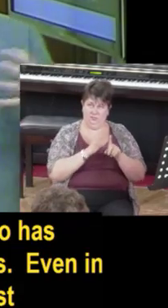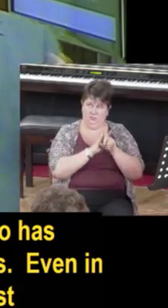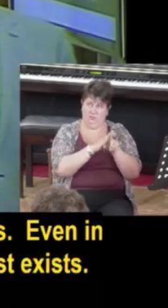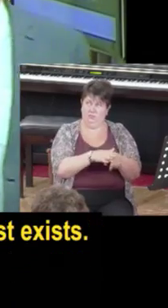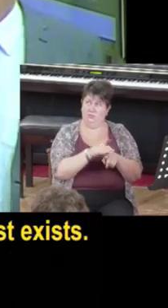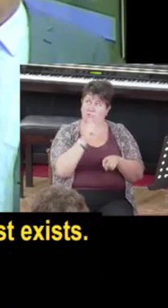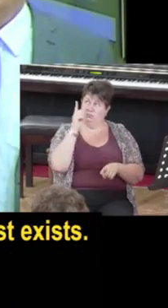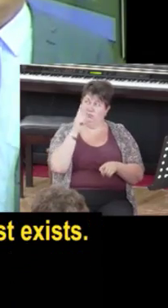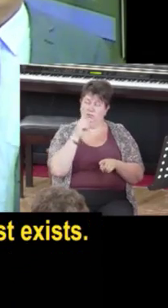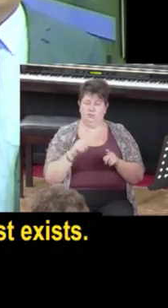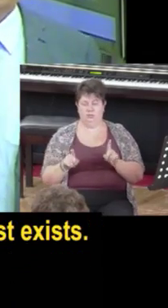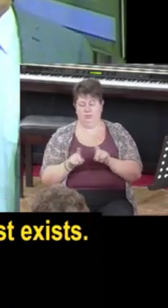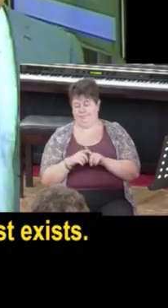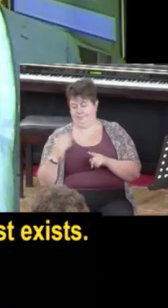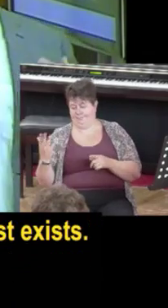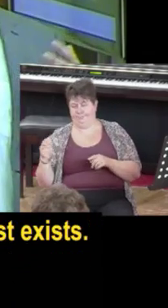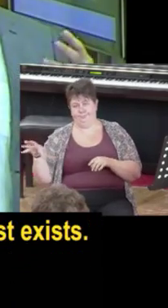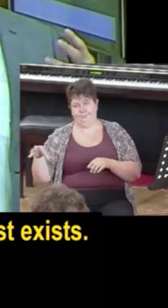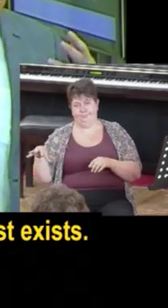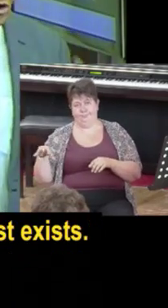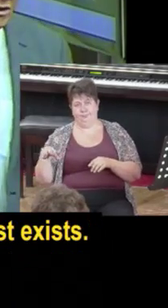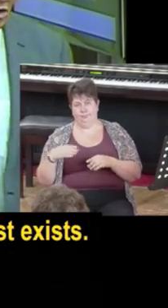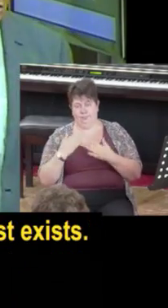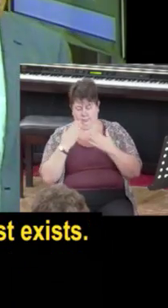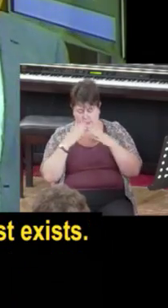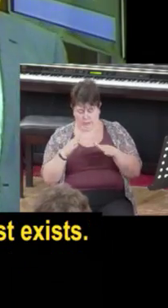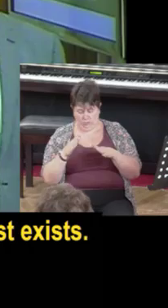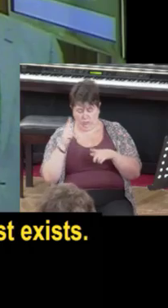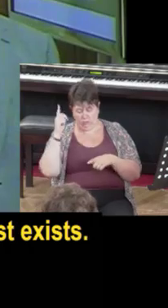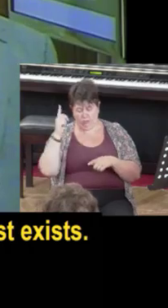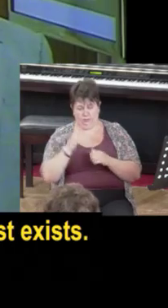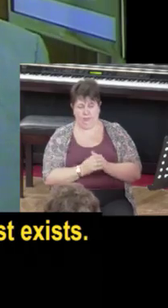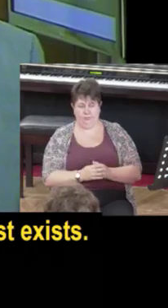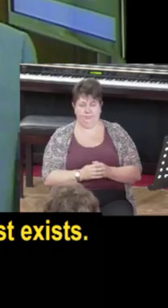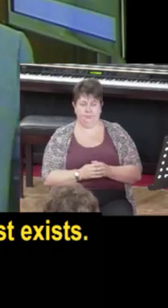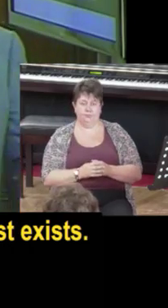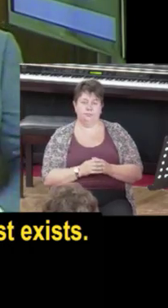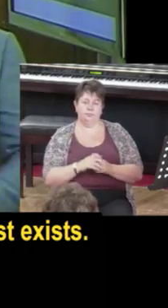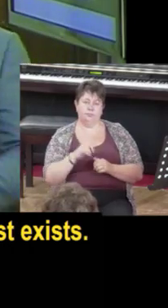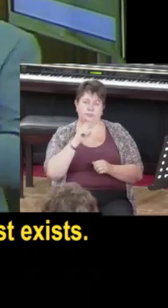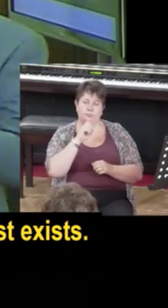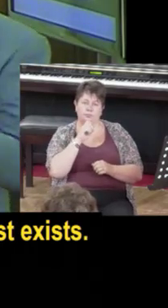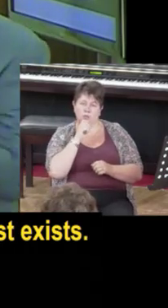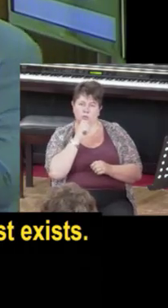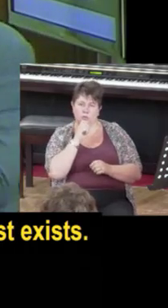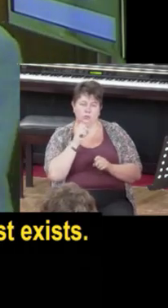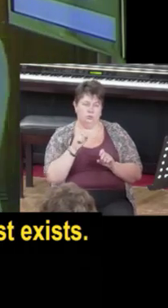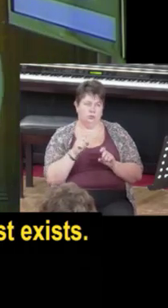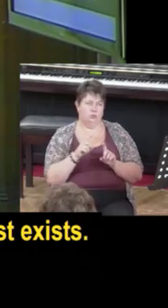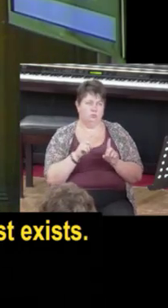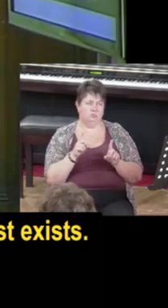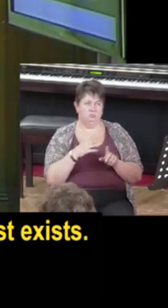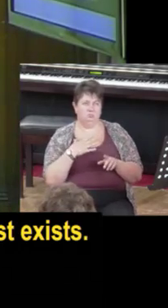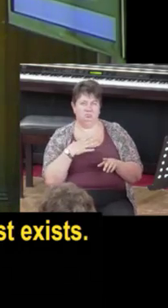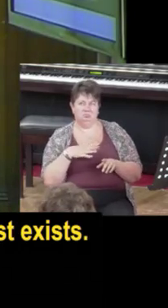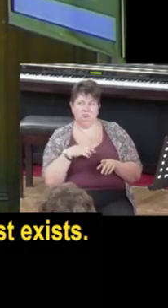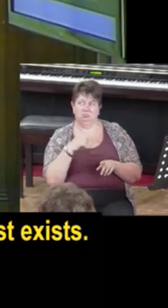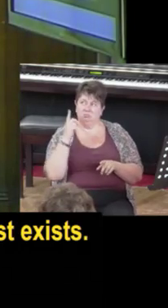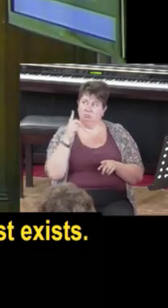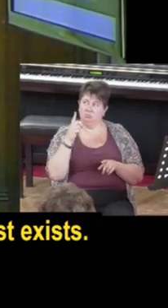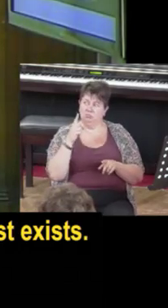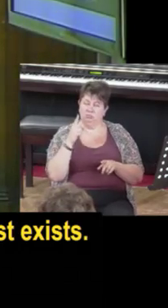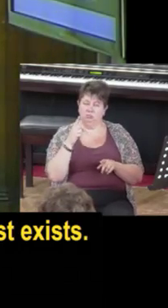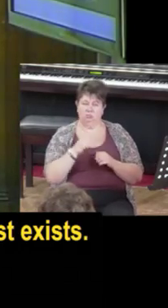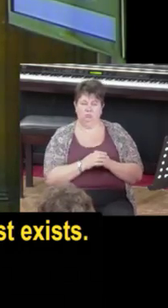Those who honor God, God honors. Those who have no place for God in their